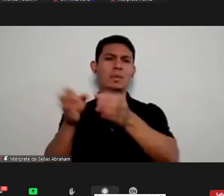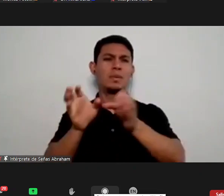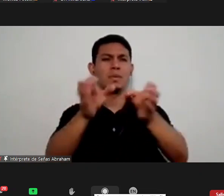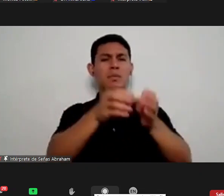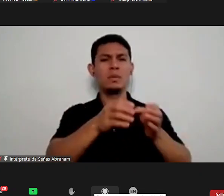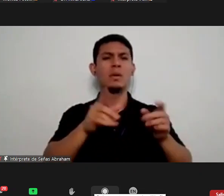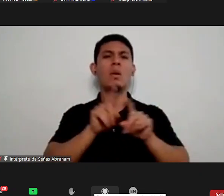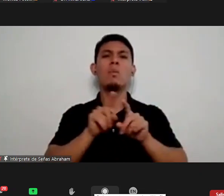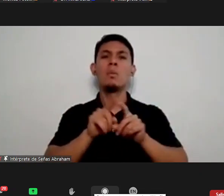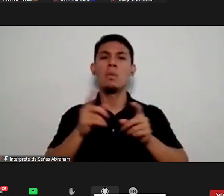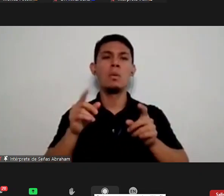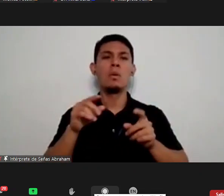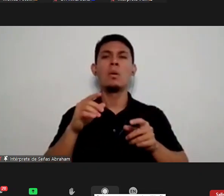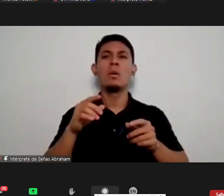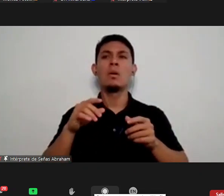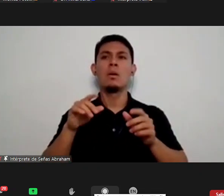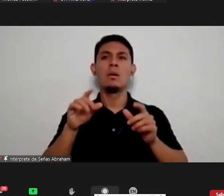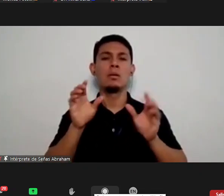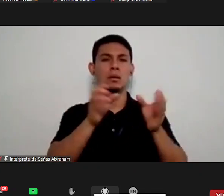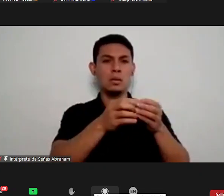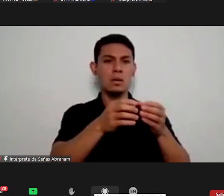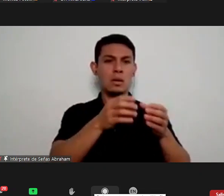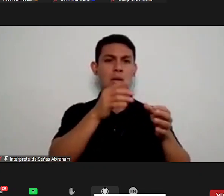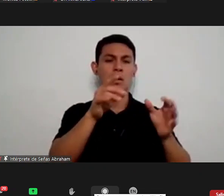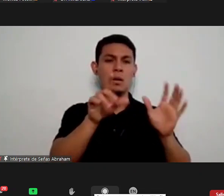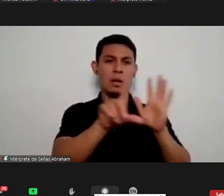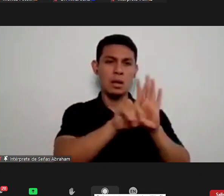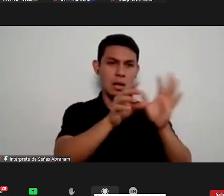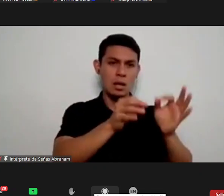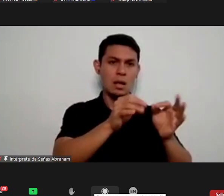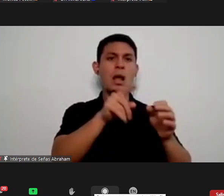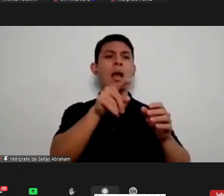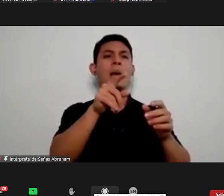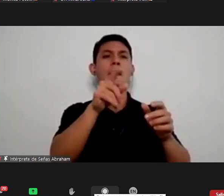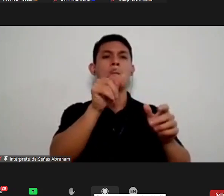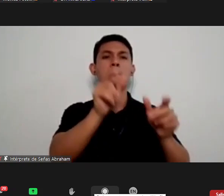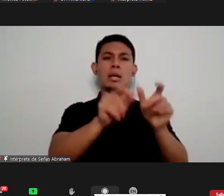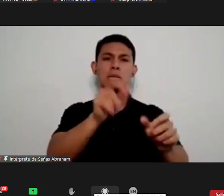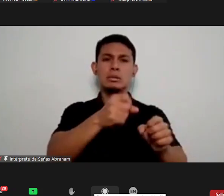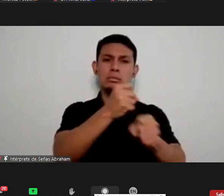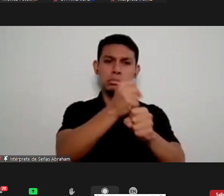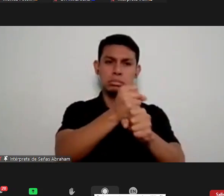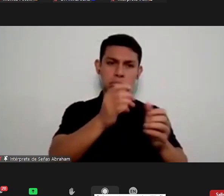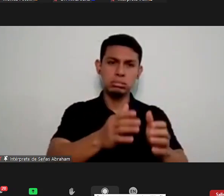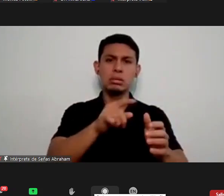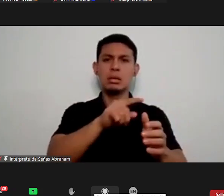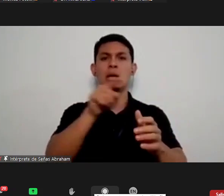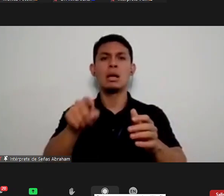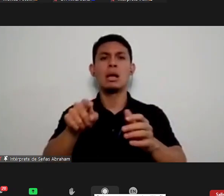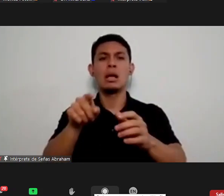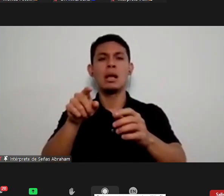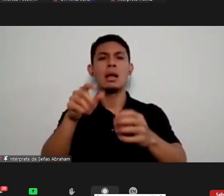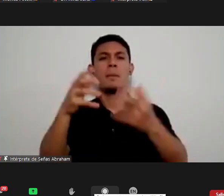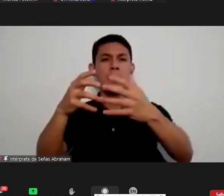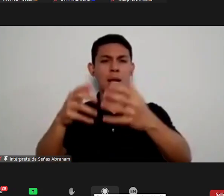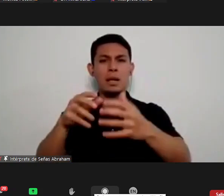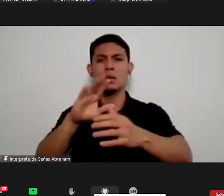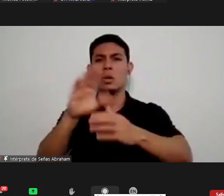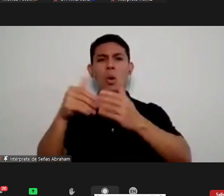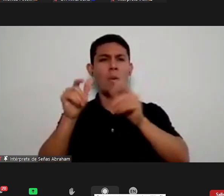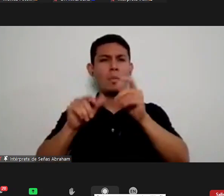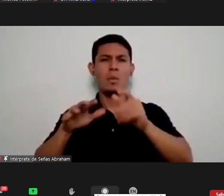of the different sectors such as the executive and the employers and the workers and civil